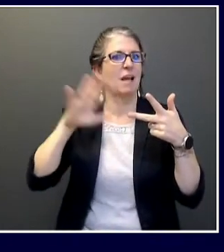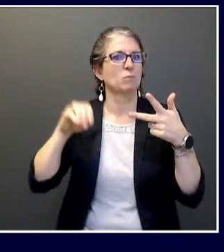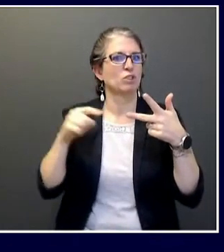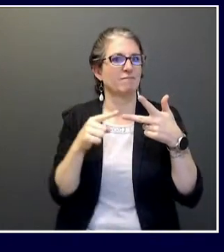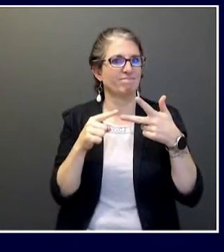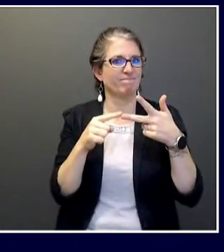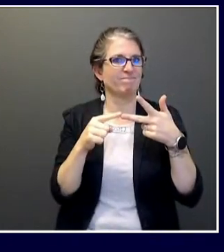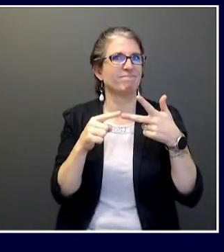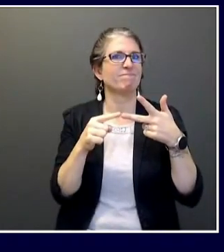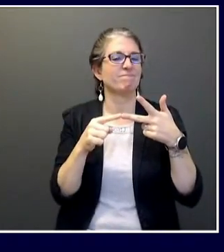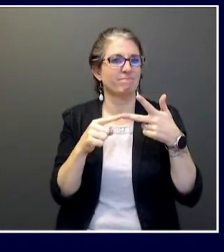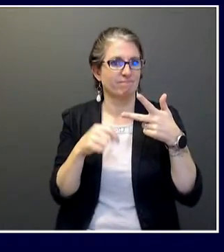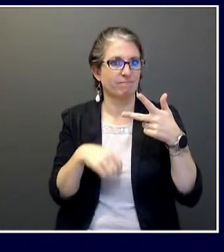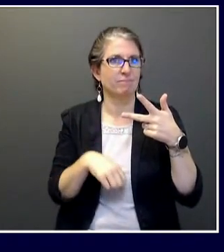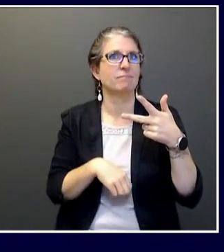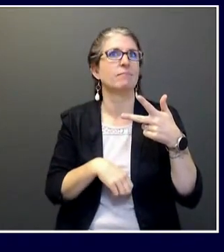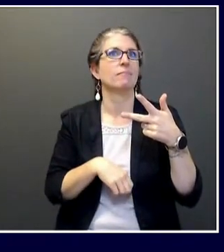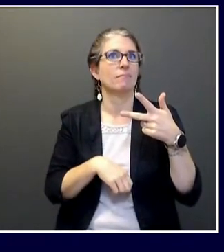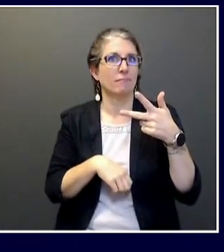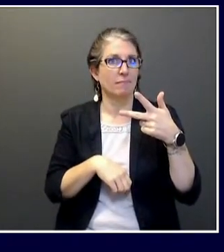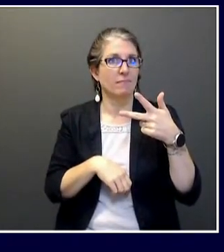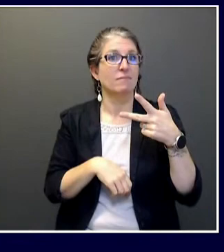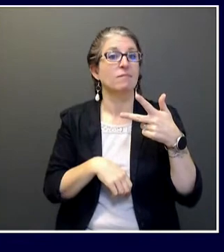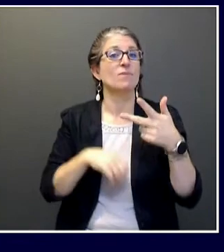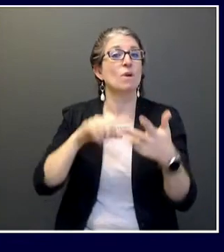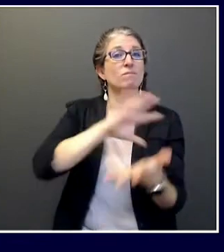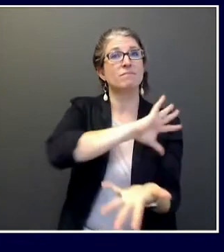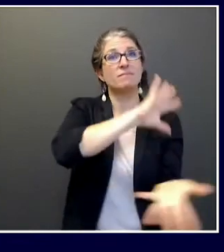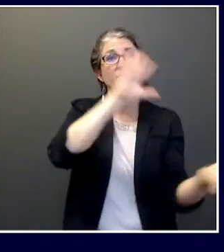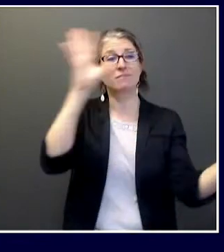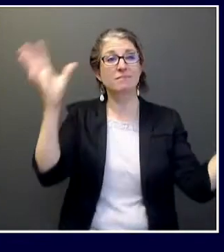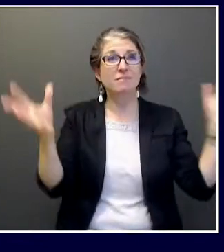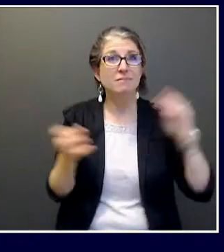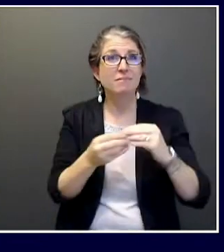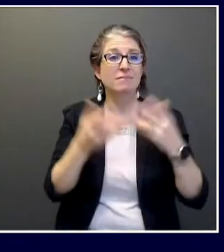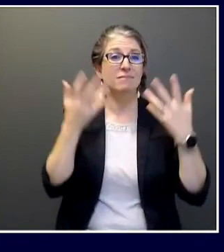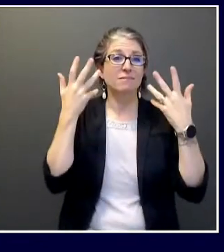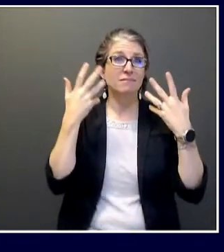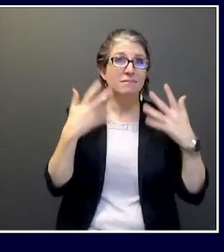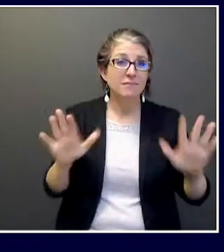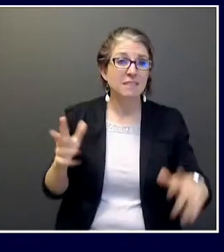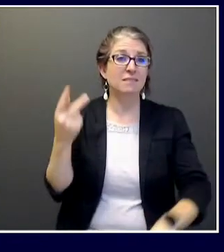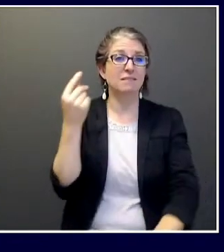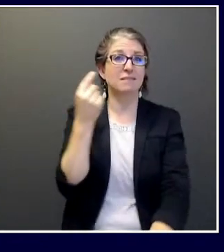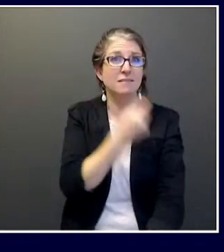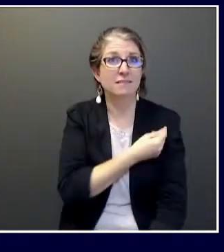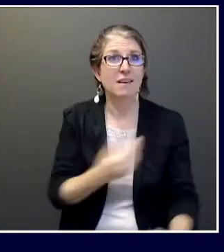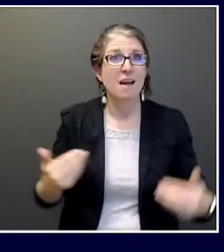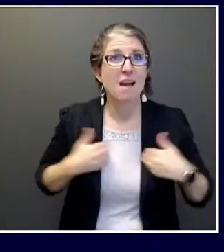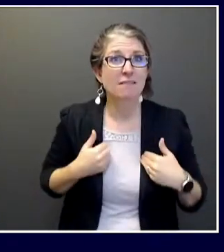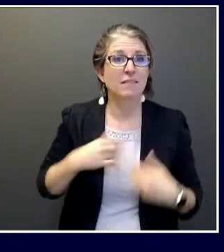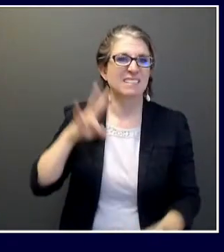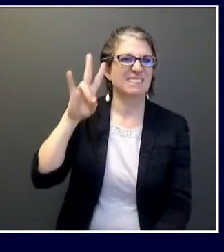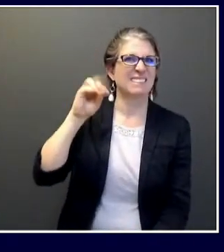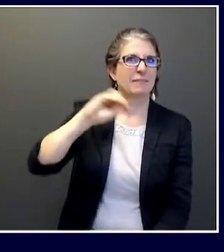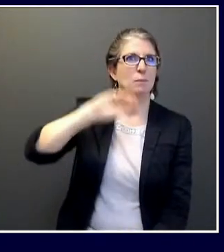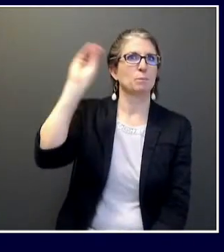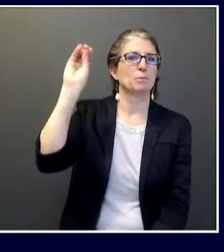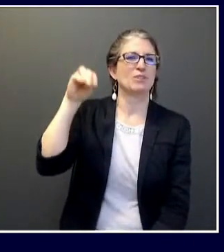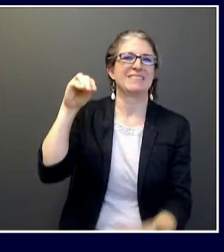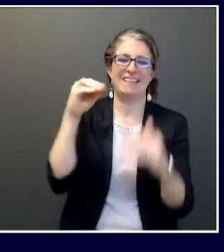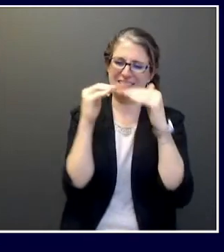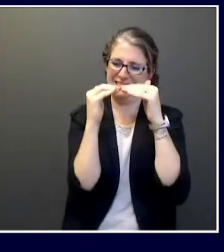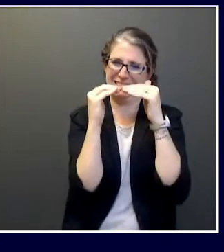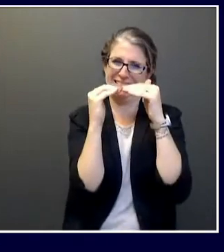the total population in Maine are fully vaccinated, just a shade under 70%. So about 7 out